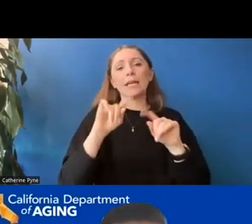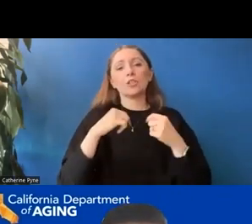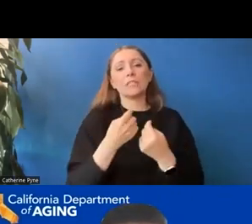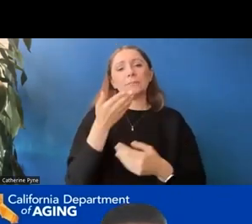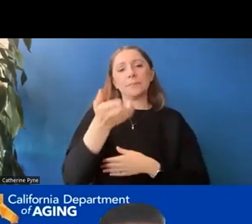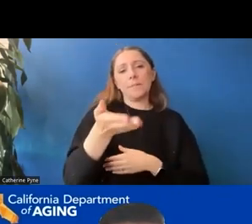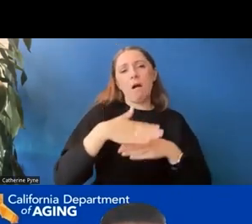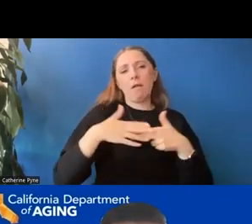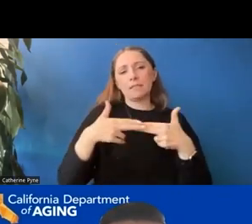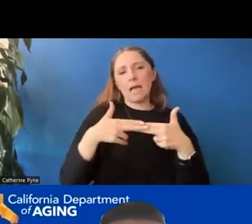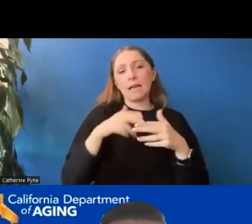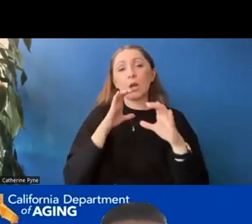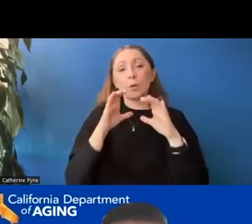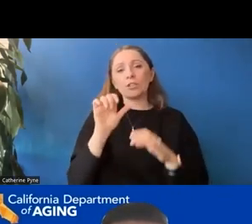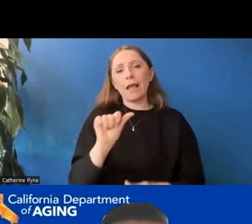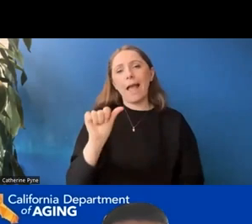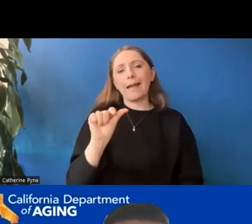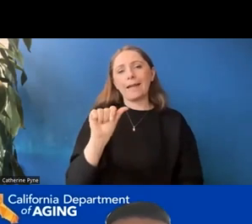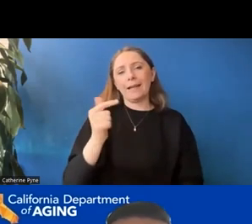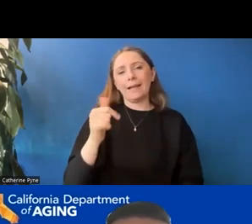email is right there,